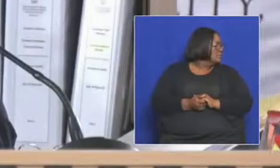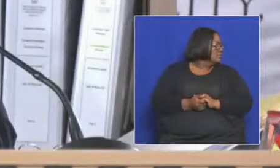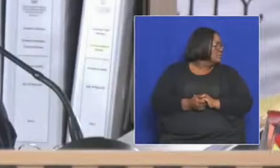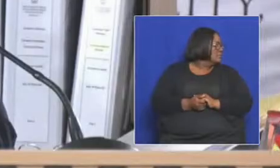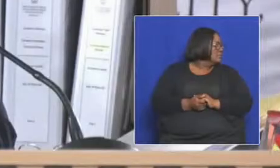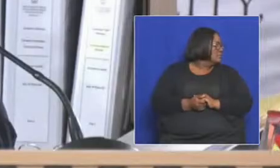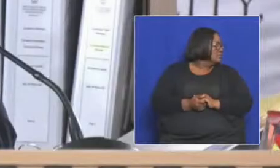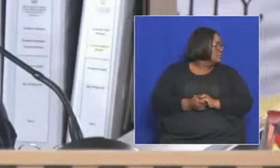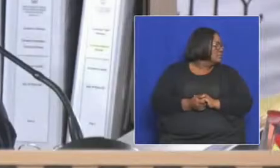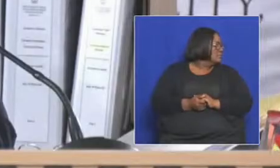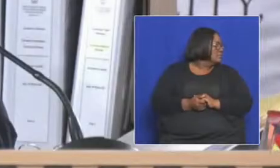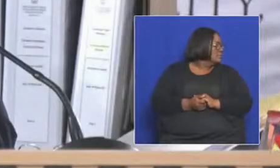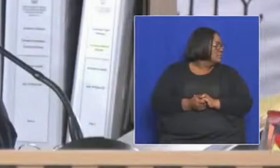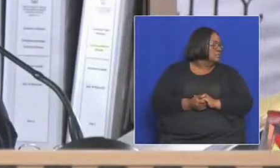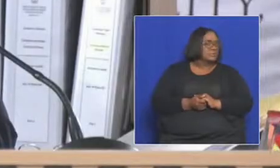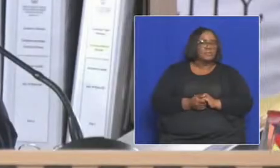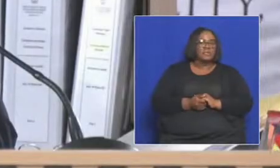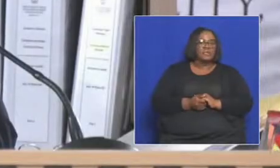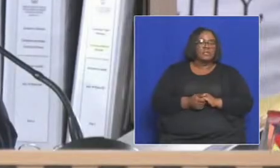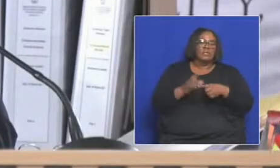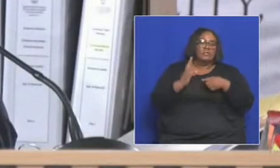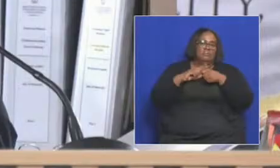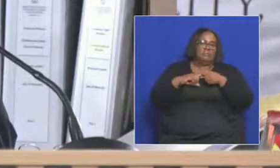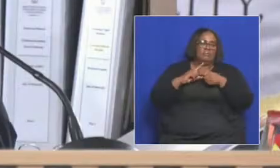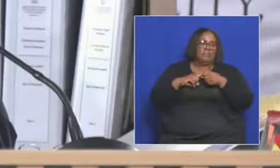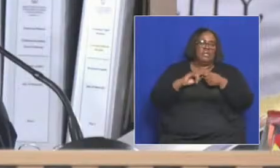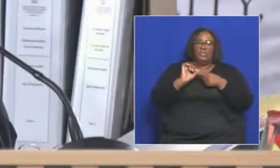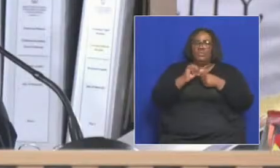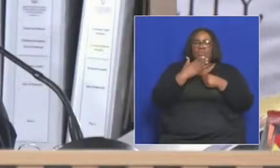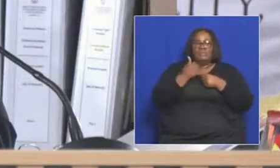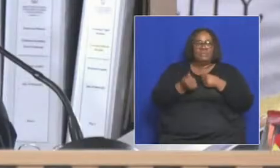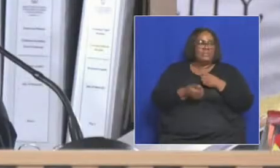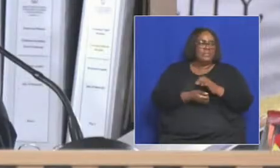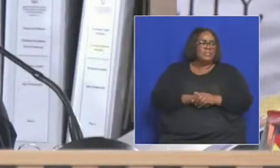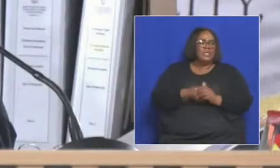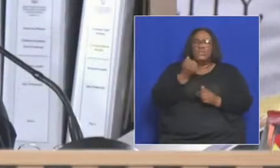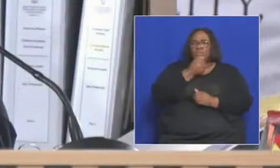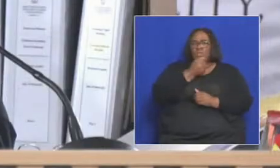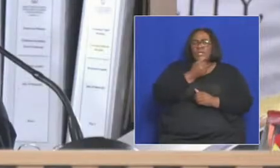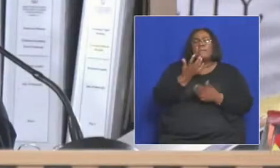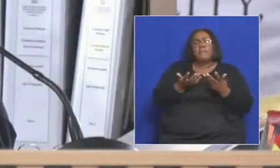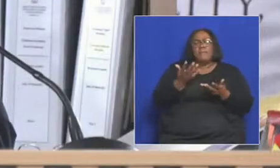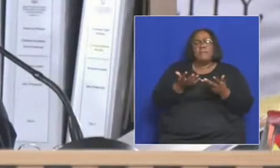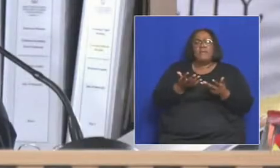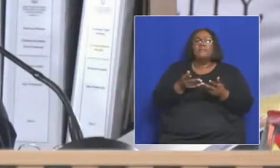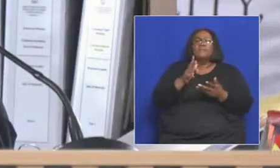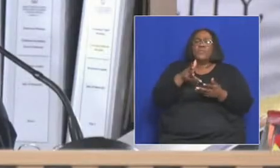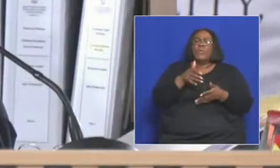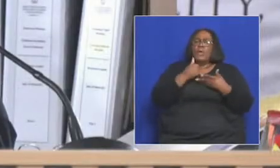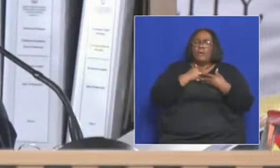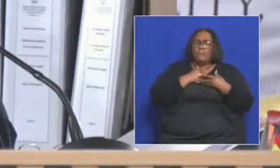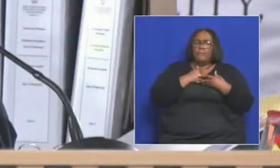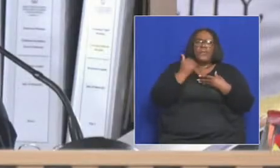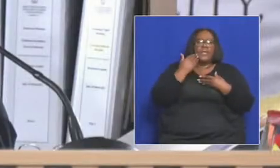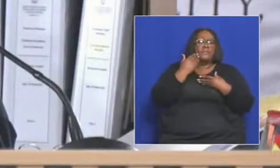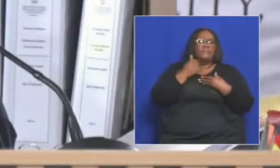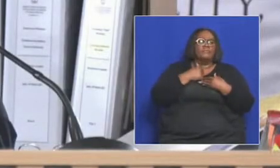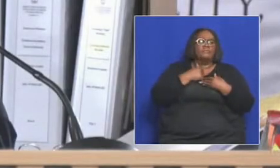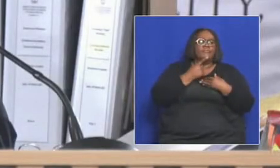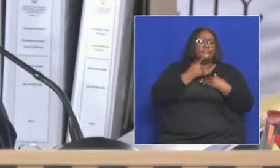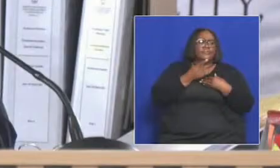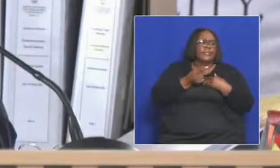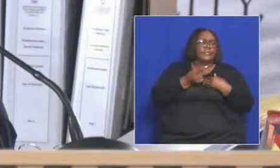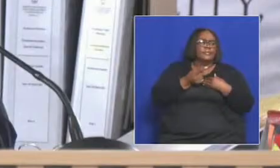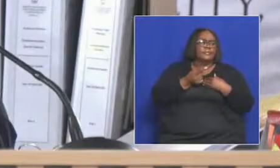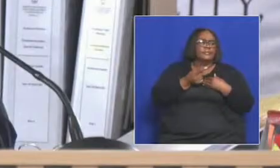know Your microphone. it might be of assistance if I may be so bold as to suggest the